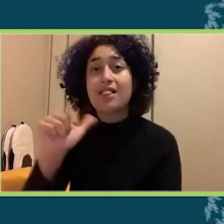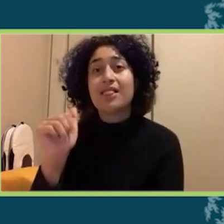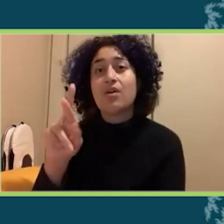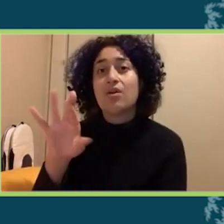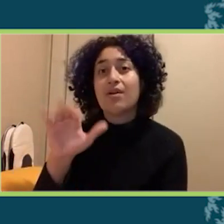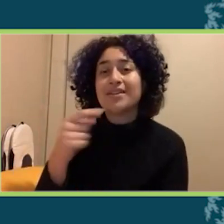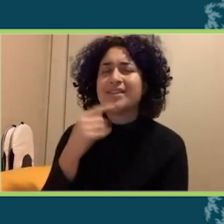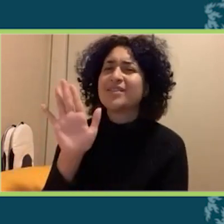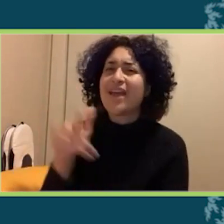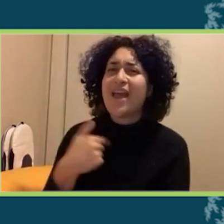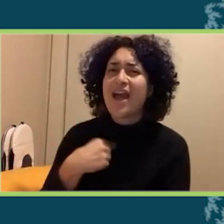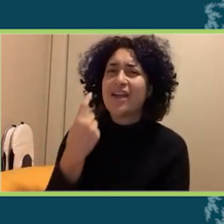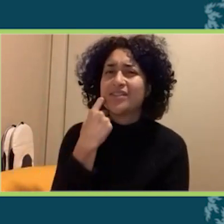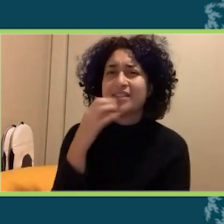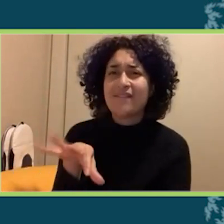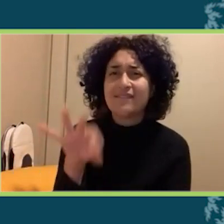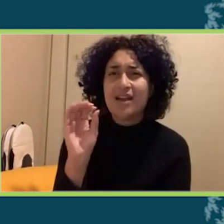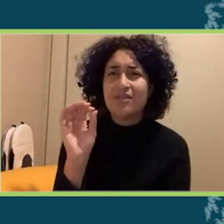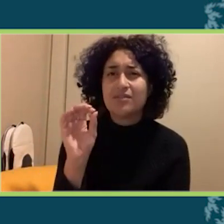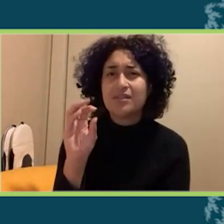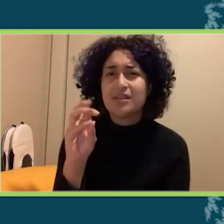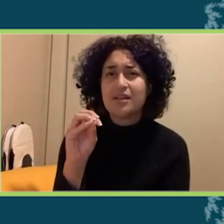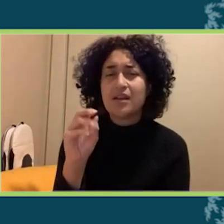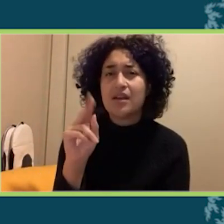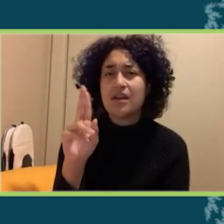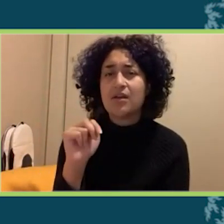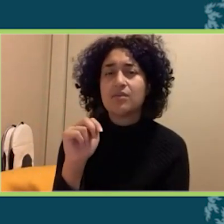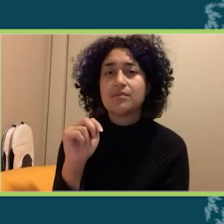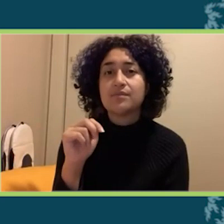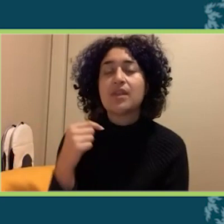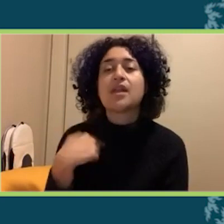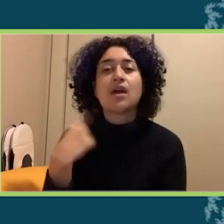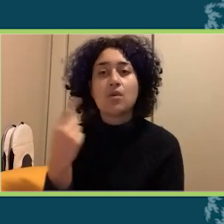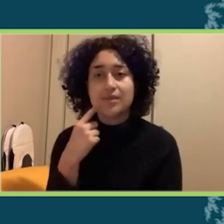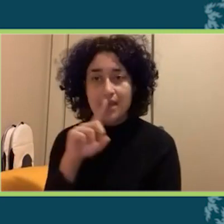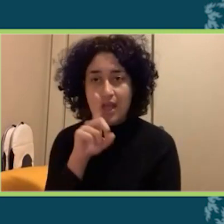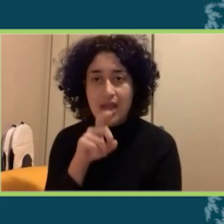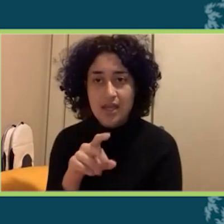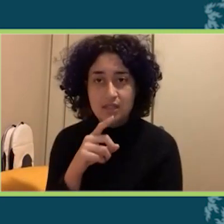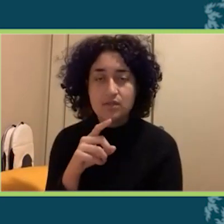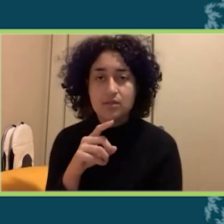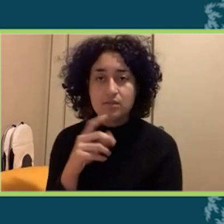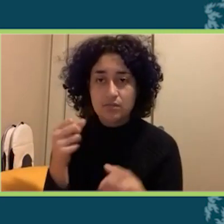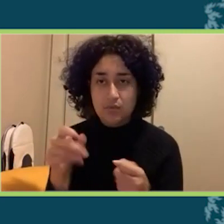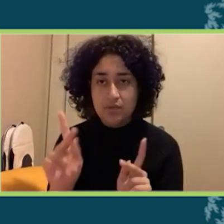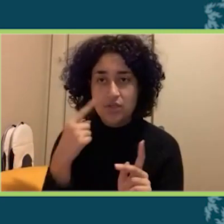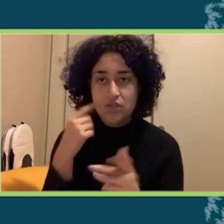just found out that, and as always, I've asked for Laura's permission to share this. Laura said, I've just found out that I